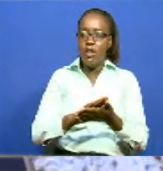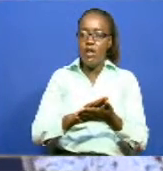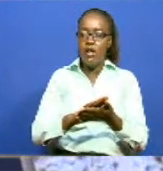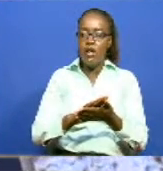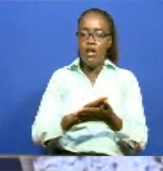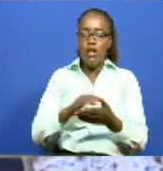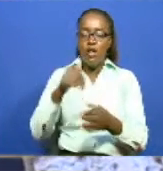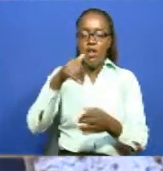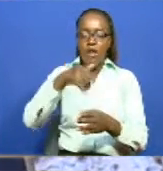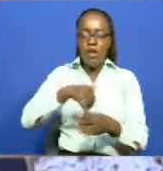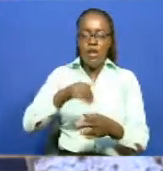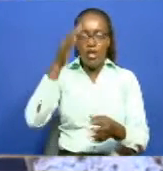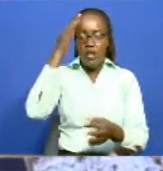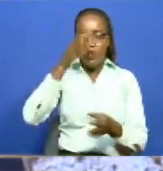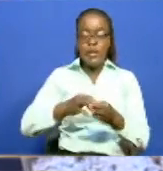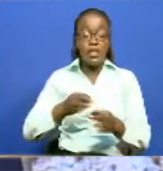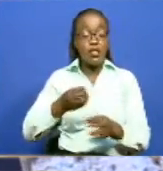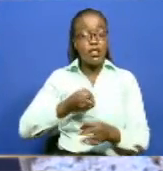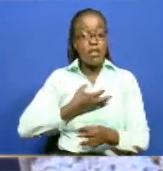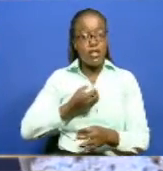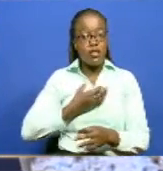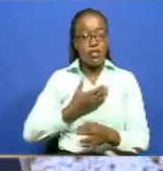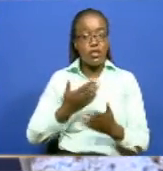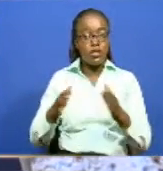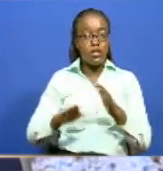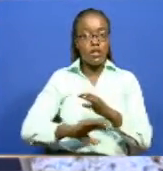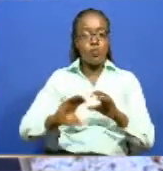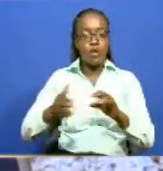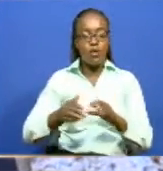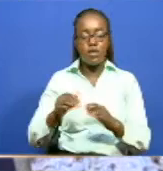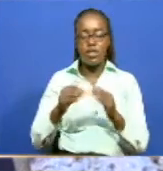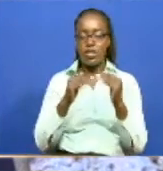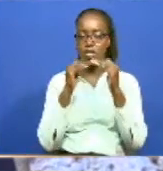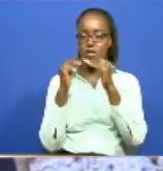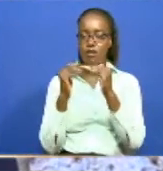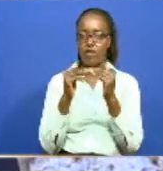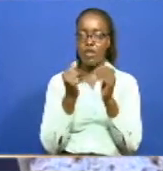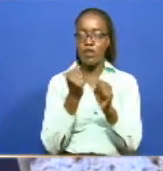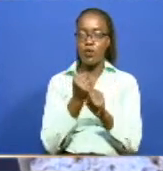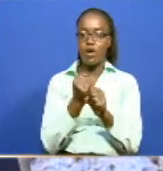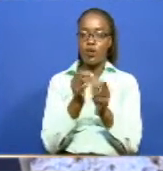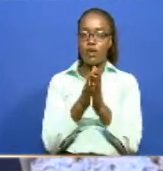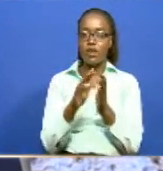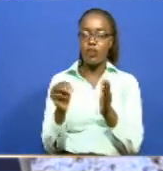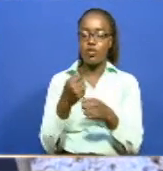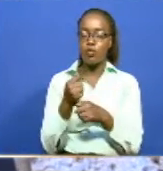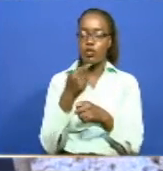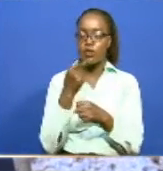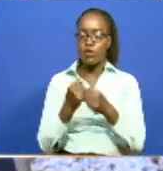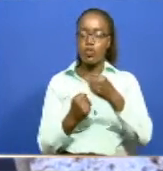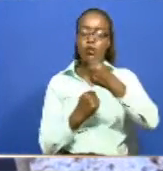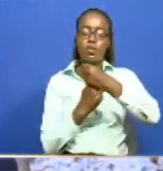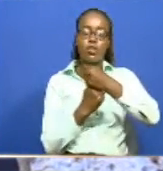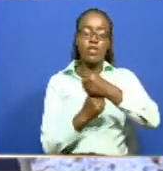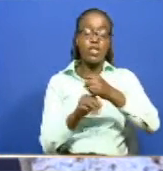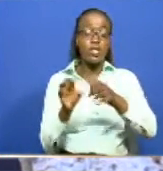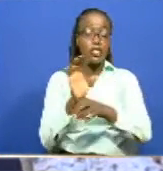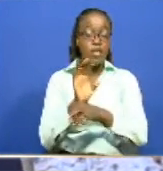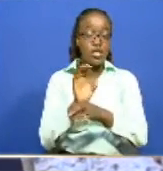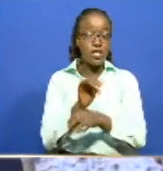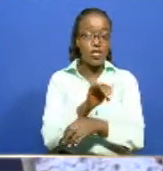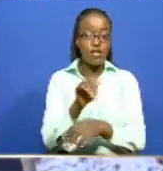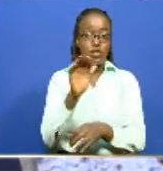Interfaith Council, which is now at the sub-county level, and we are working with them to make sure that we support the churches, and those who